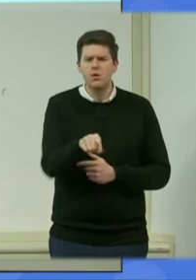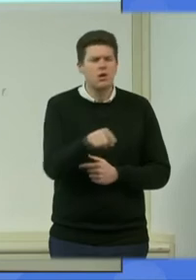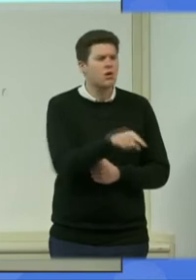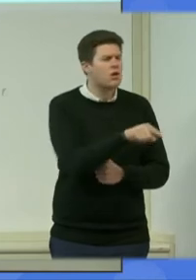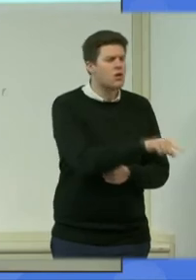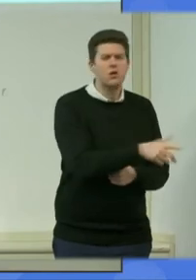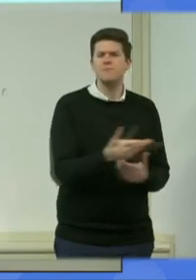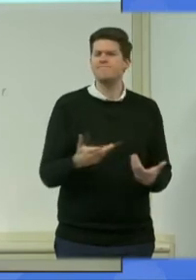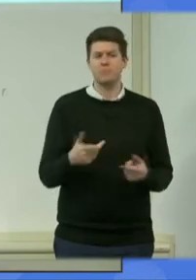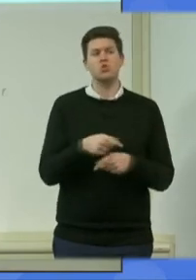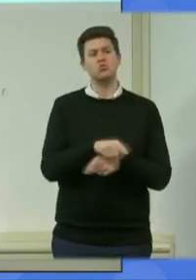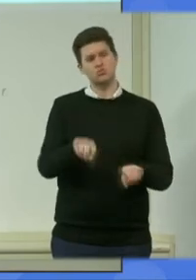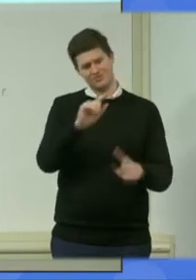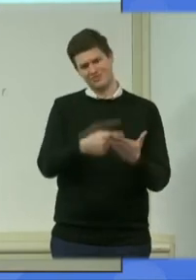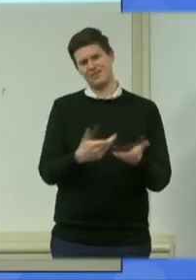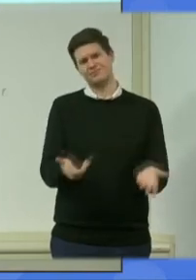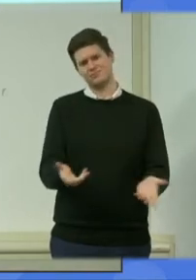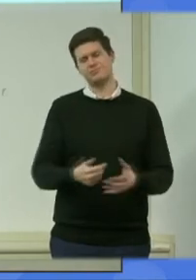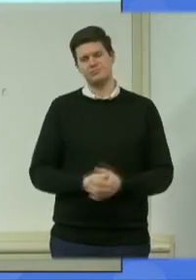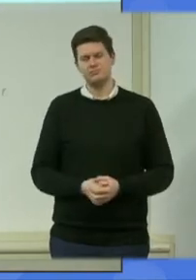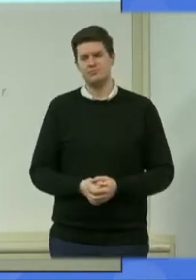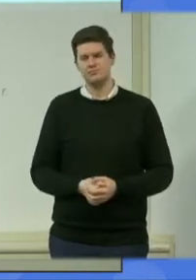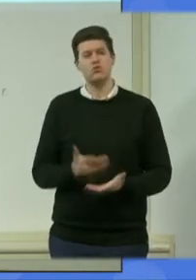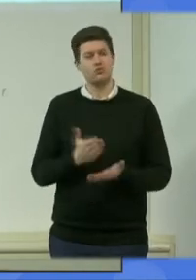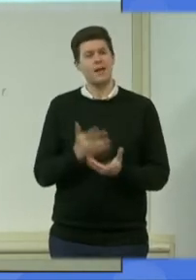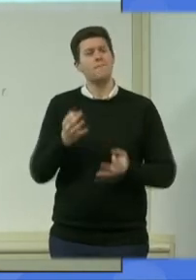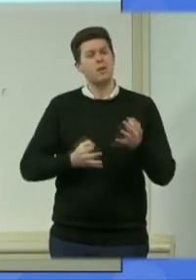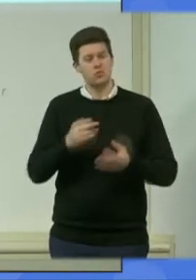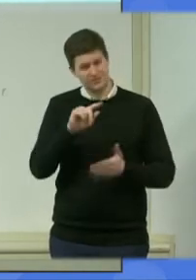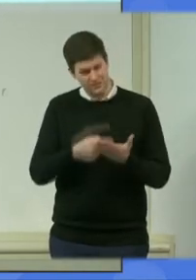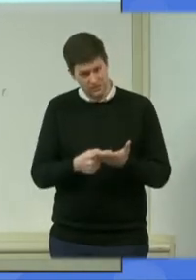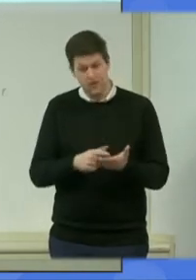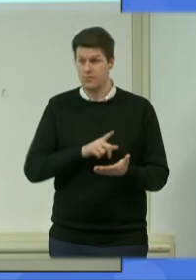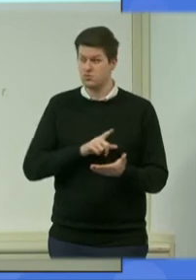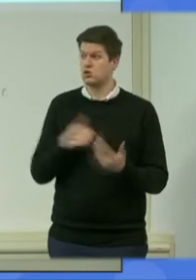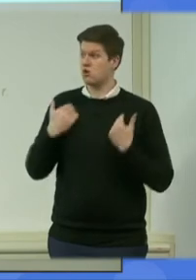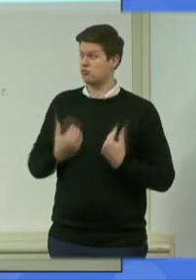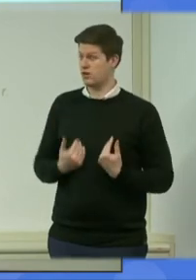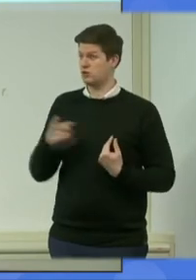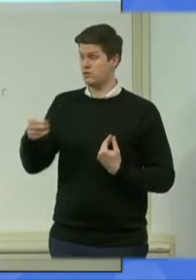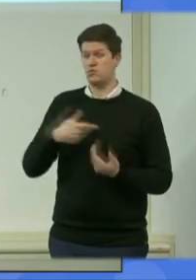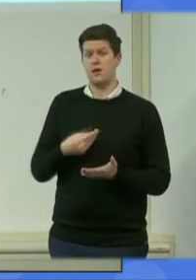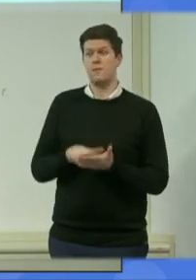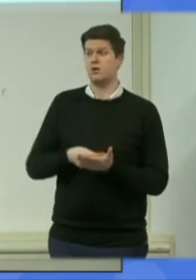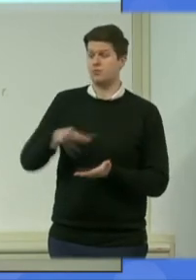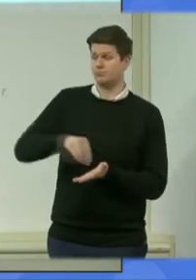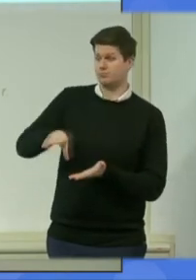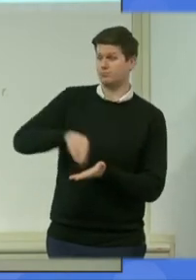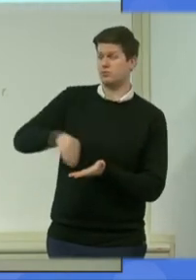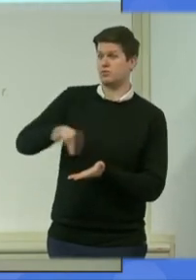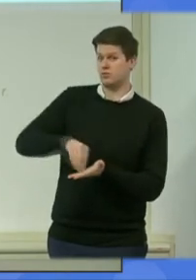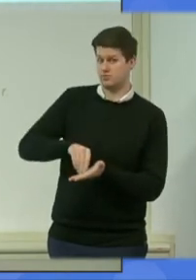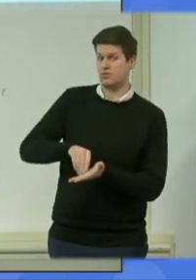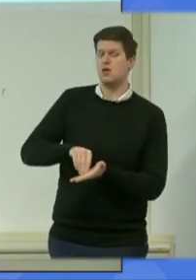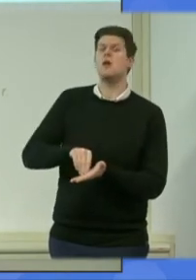as well. Because of course, the more you take from rich people to give to poor people, there can be somewhat of a weaker incentive to try to climb your way